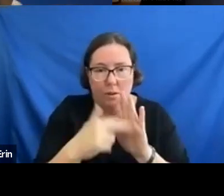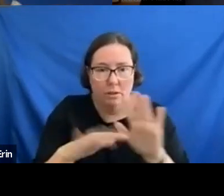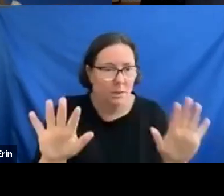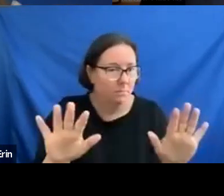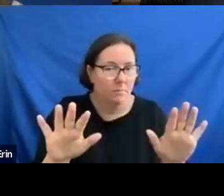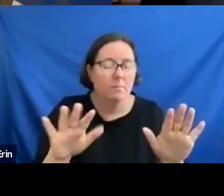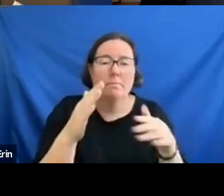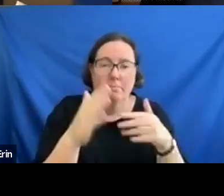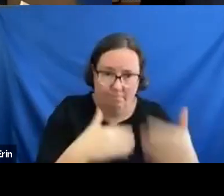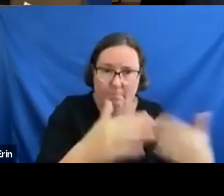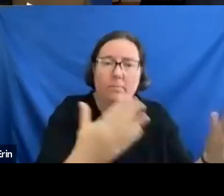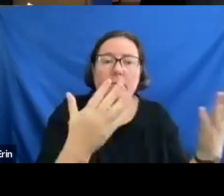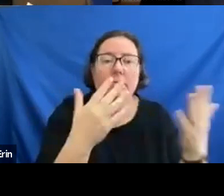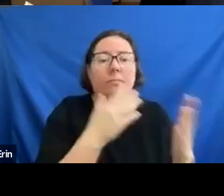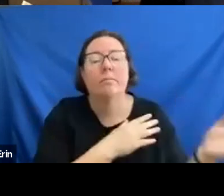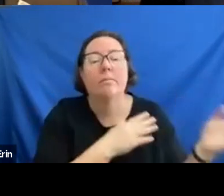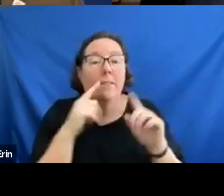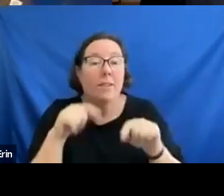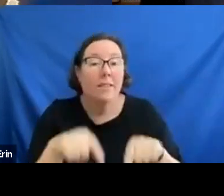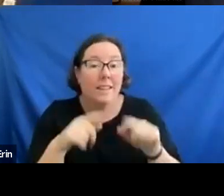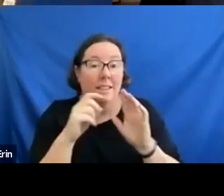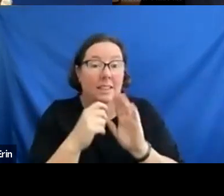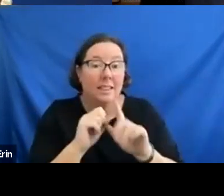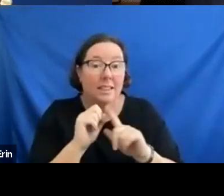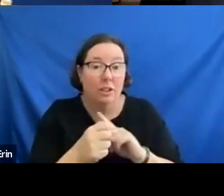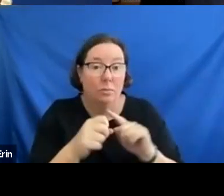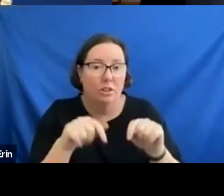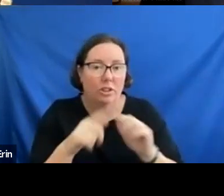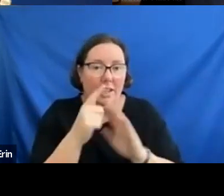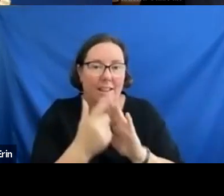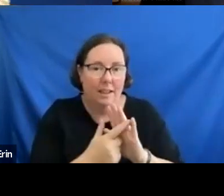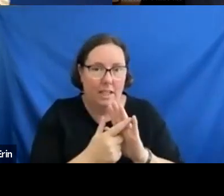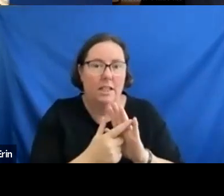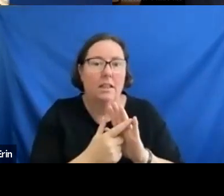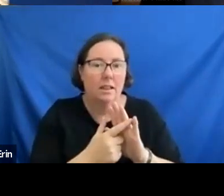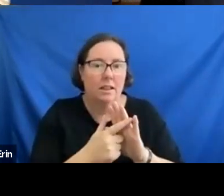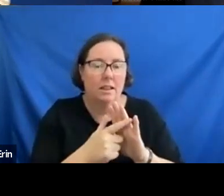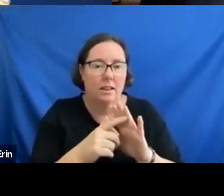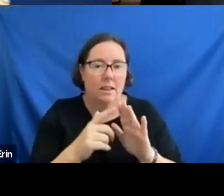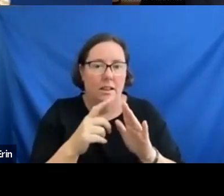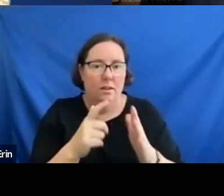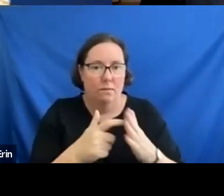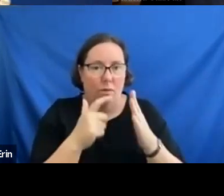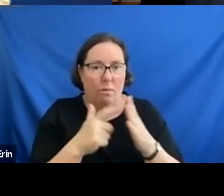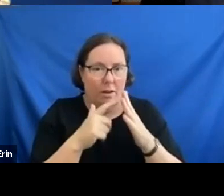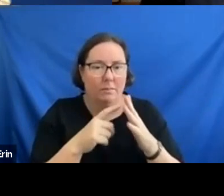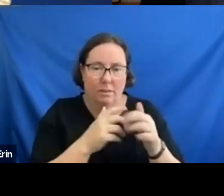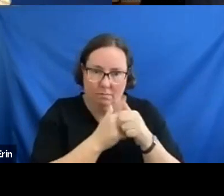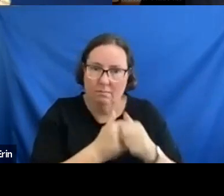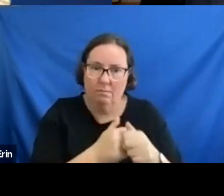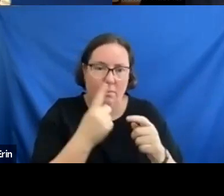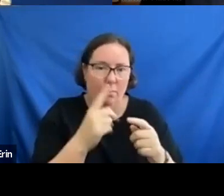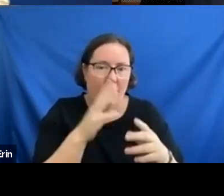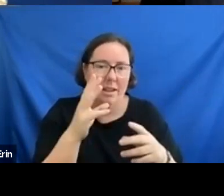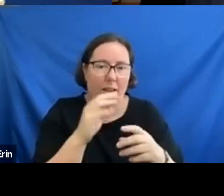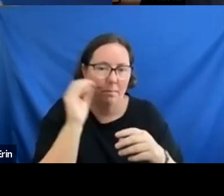and in this instance, the legal game board is really cornered in by an opinion called Parents